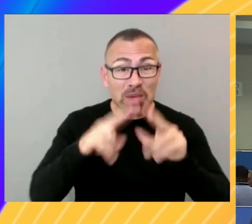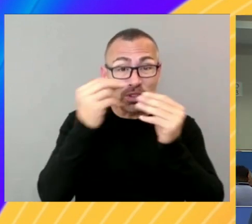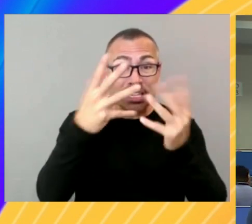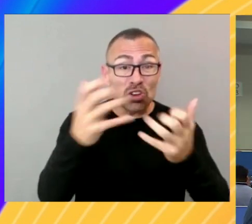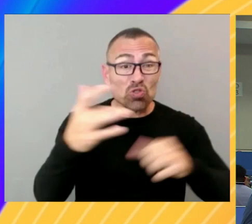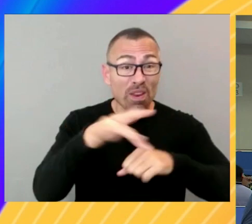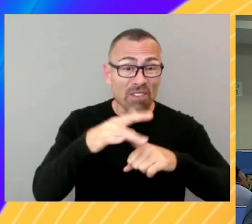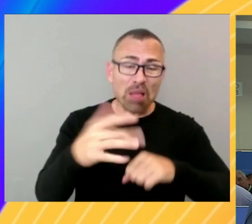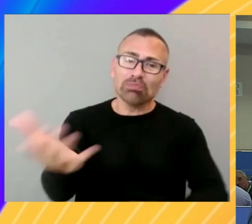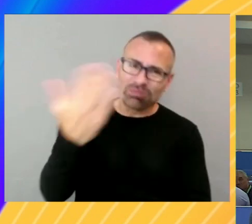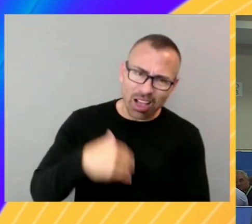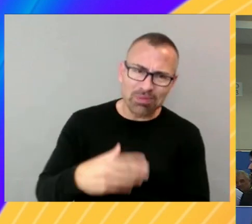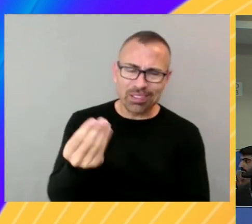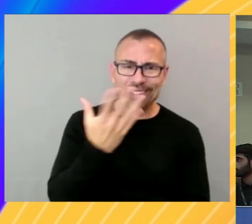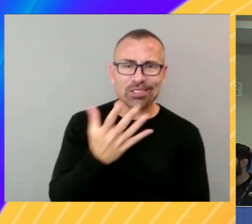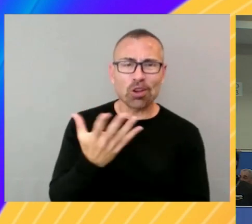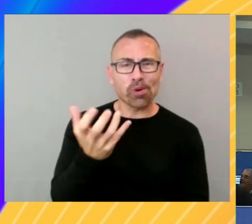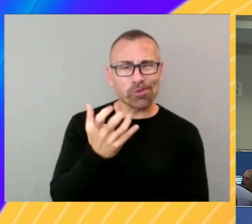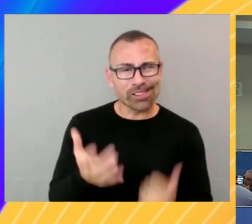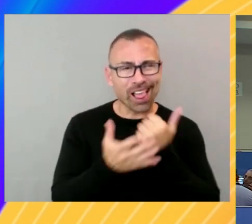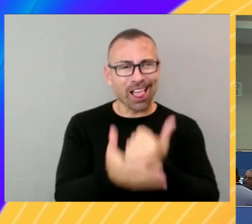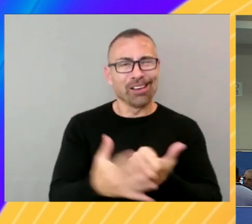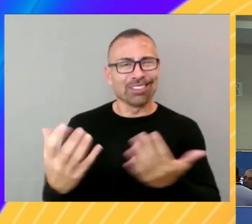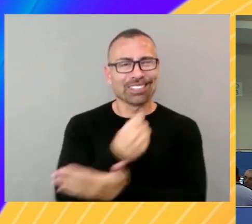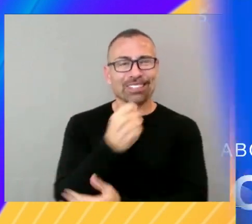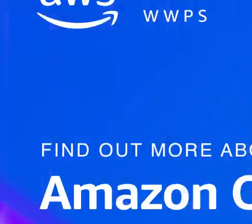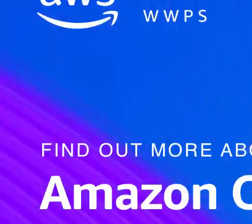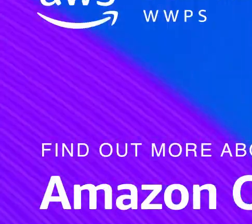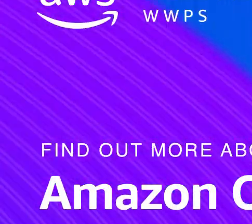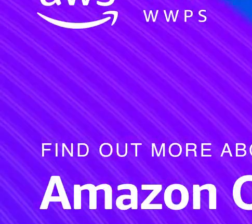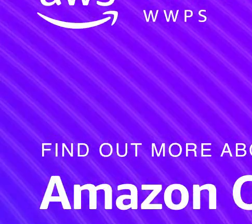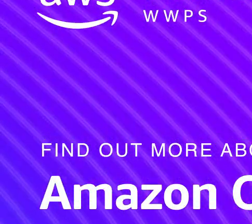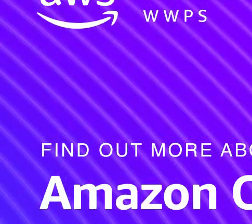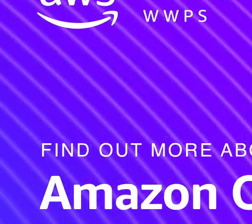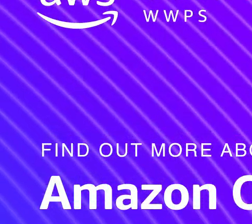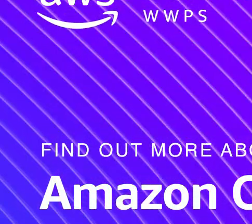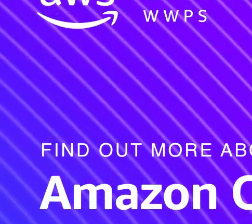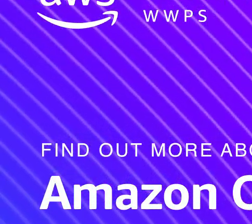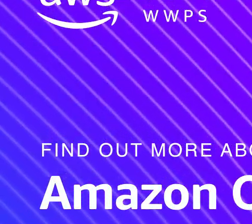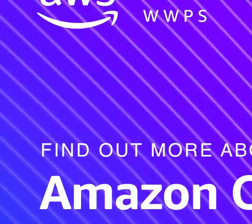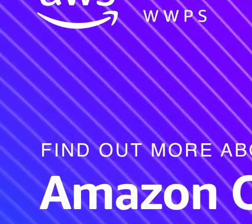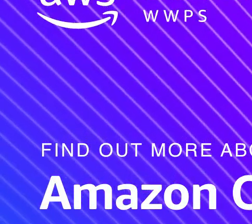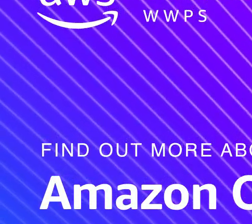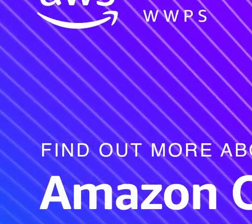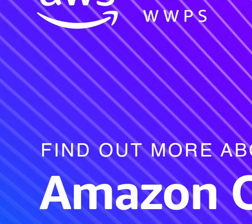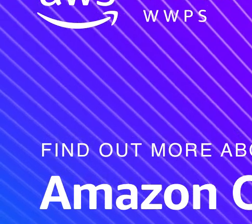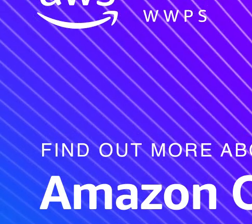Awesome. Thank you so much for your time. Thank you. All right, stick around for more Kyle and probably Aaron.